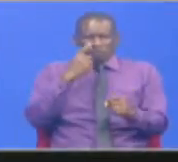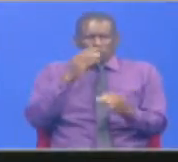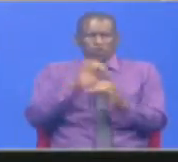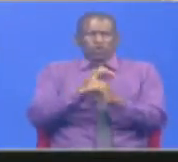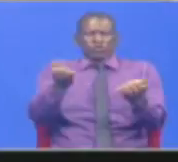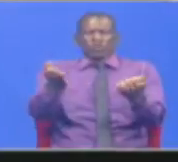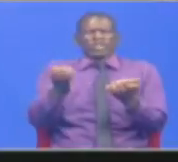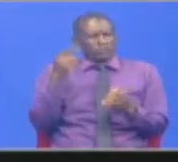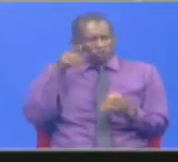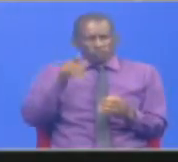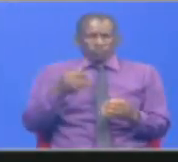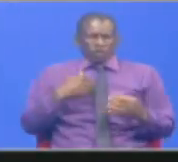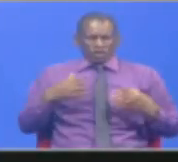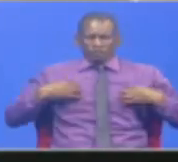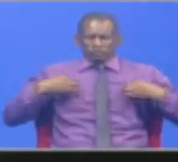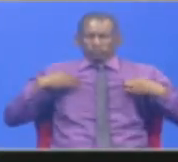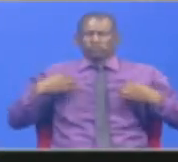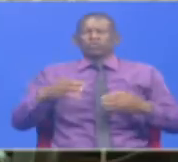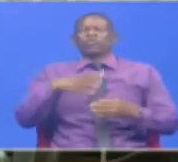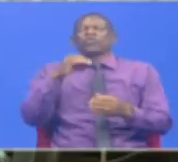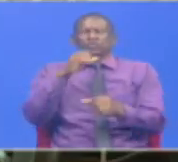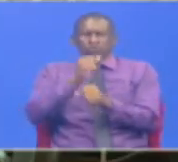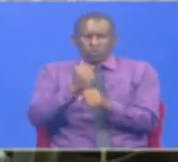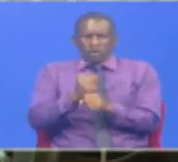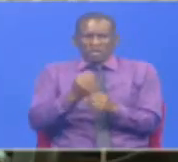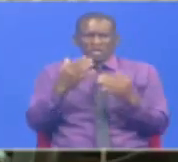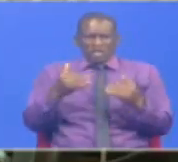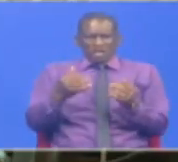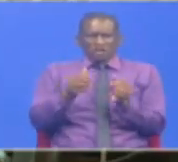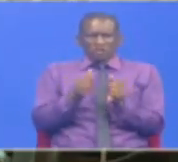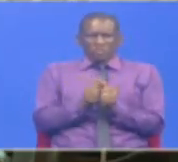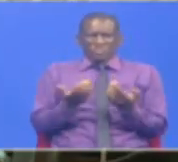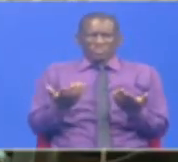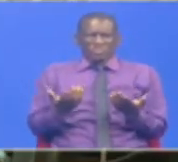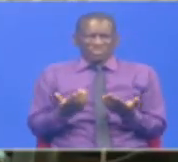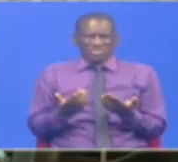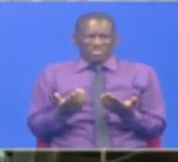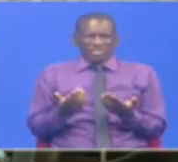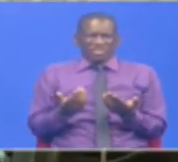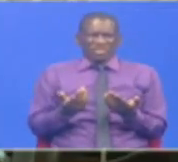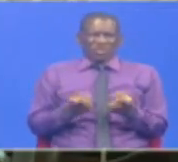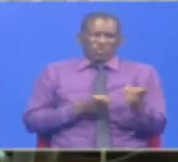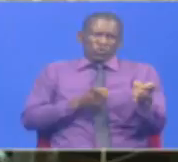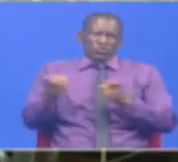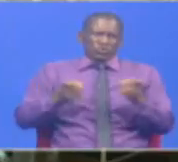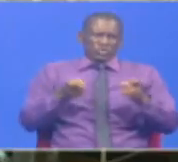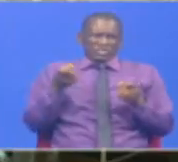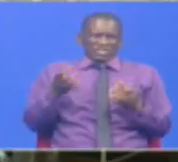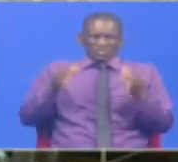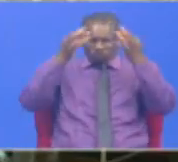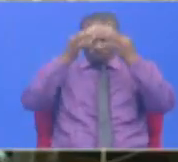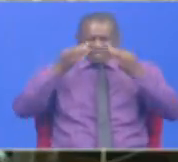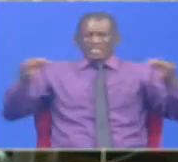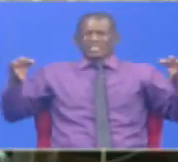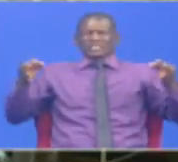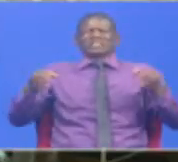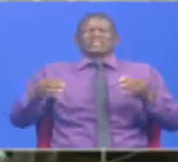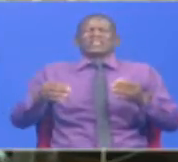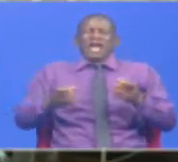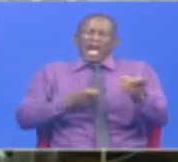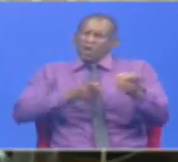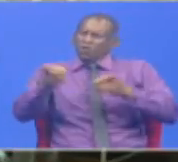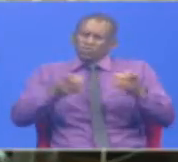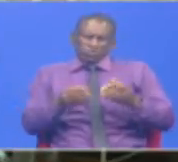to wear a suit to work. And then now with weddings being restricted, that also has kind of